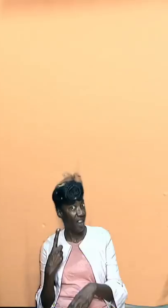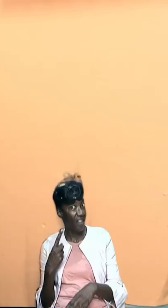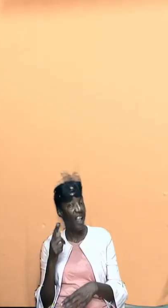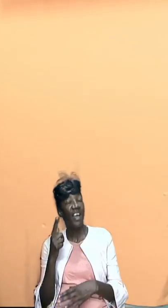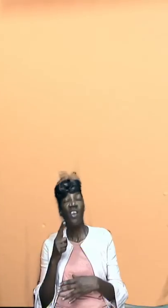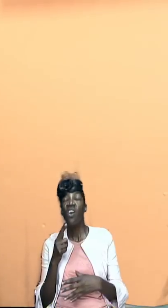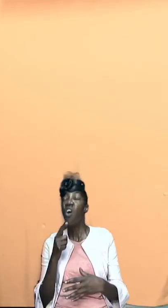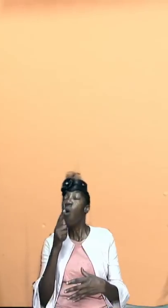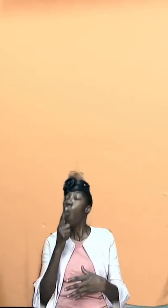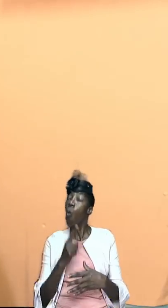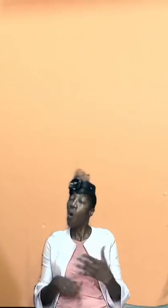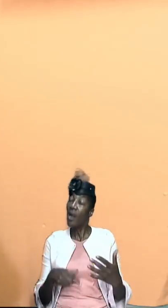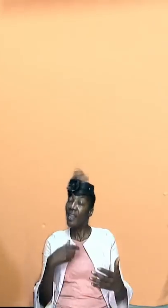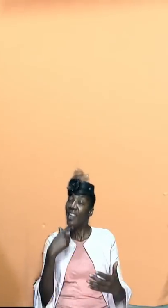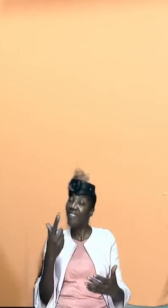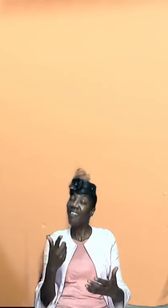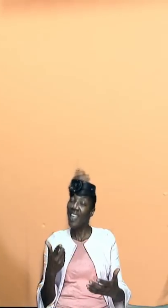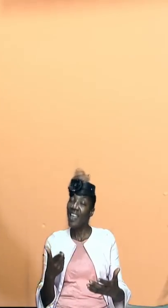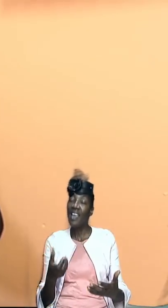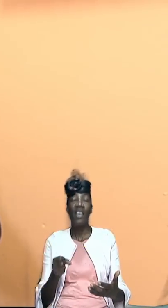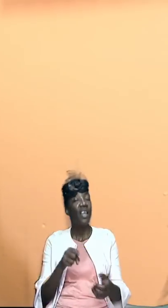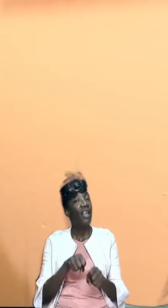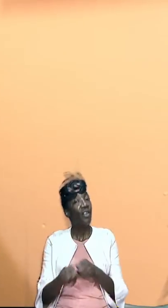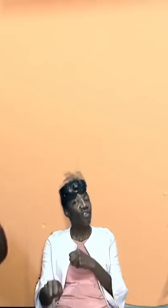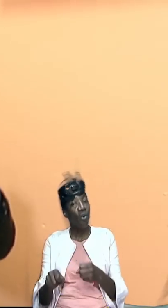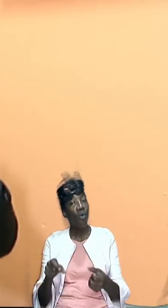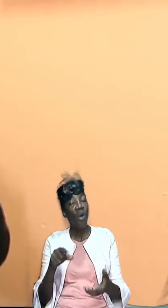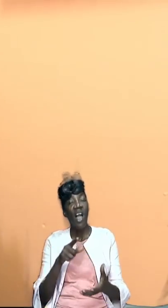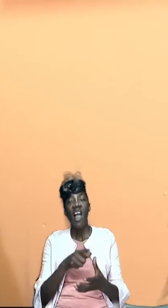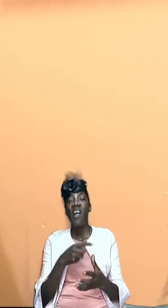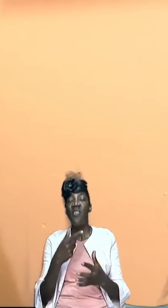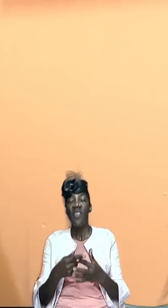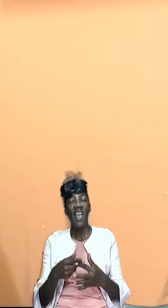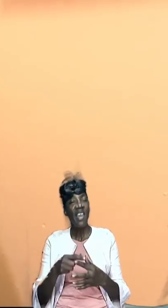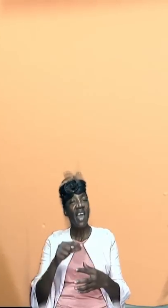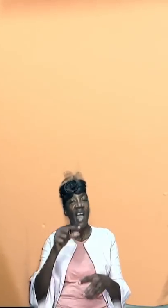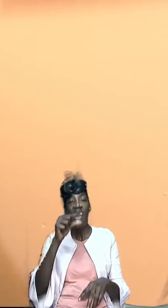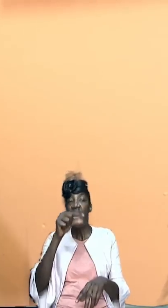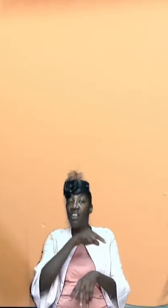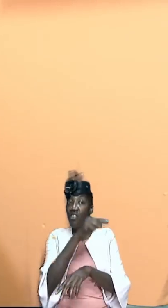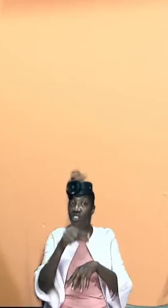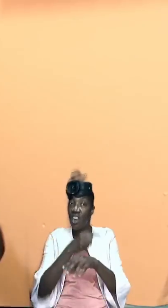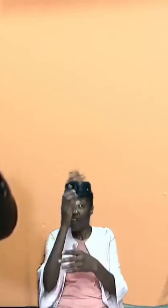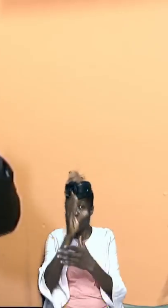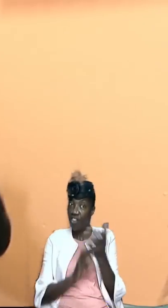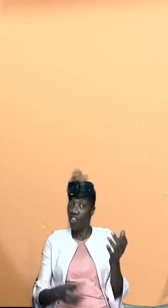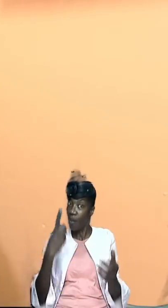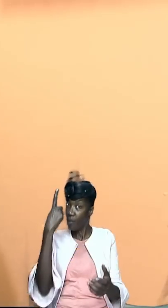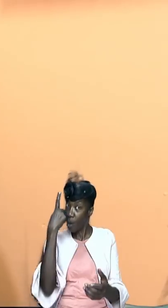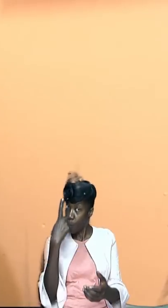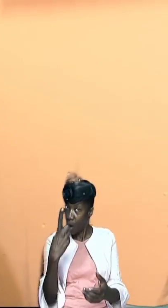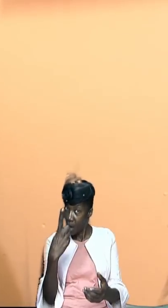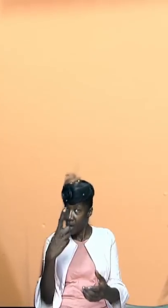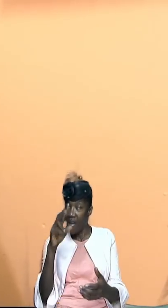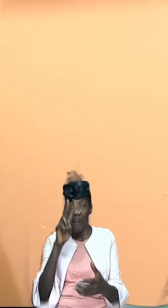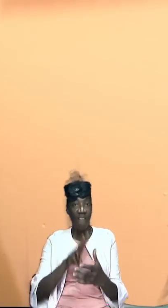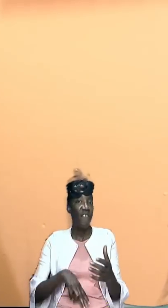he's saying is so, then Genesis chapter 1 and verse 1, in the beginning God